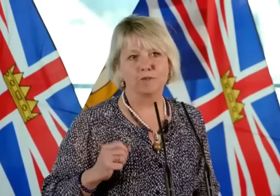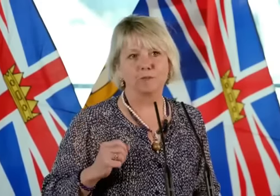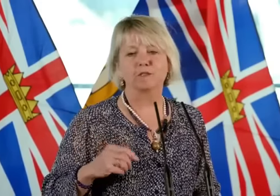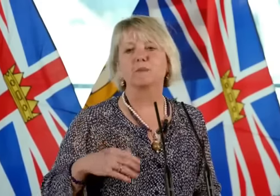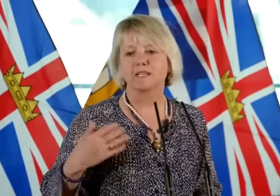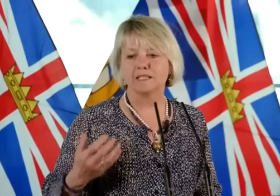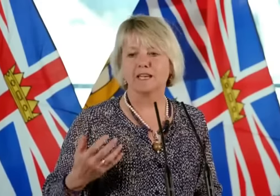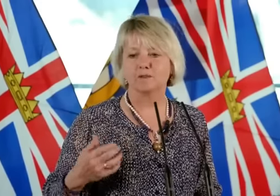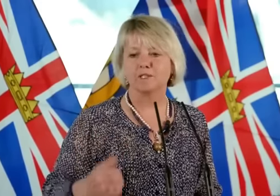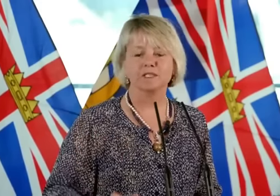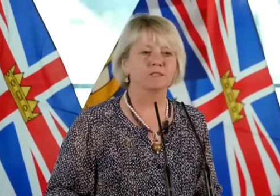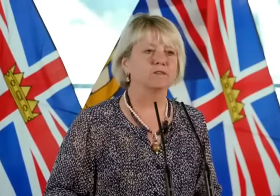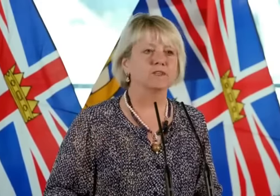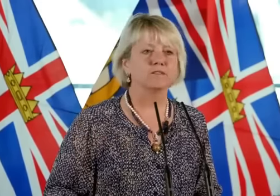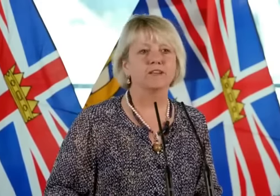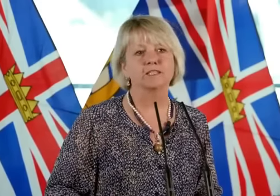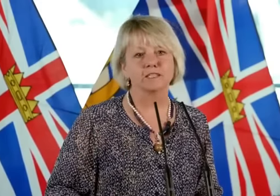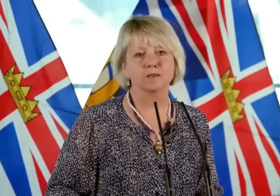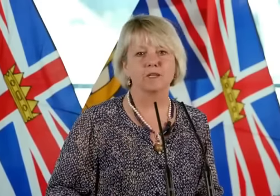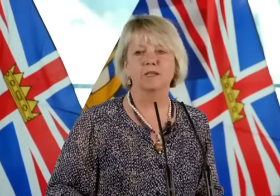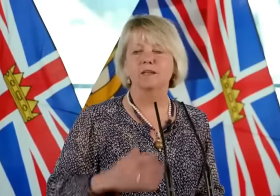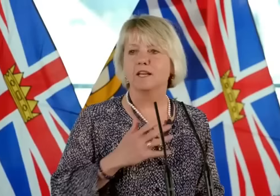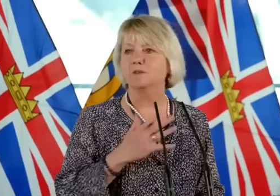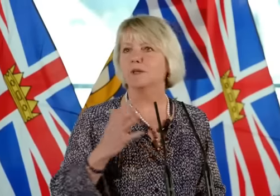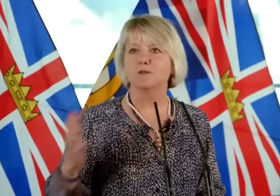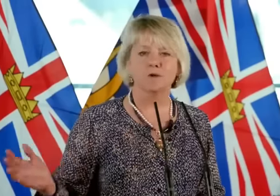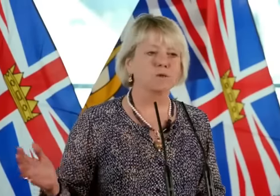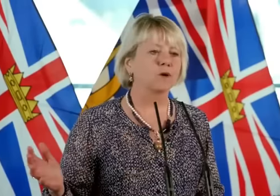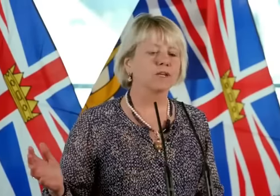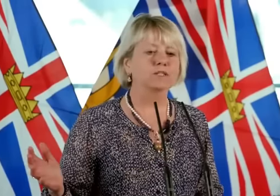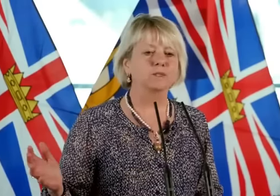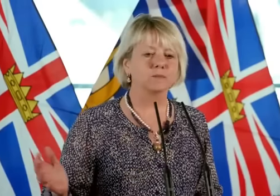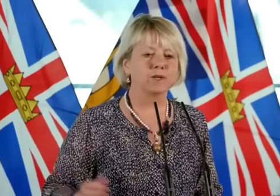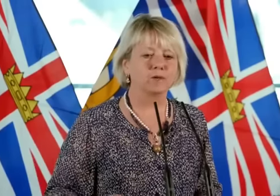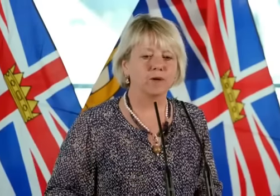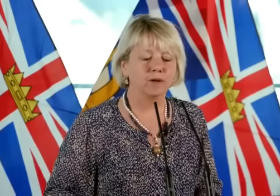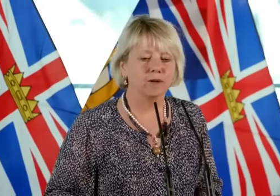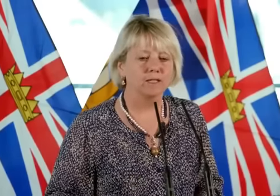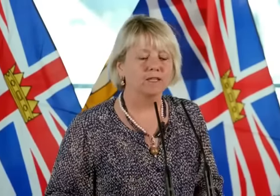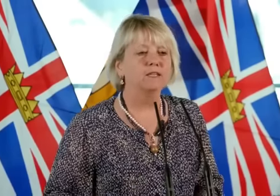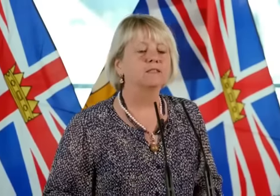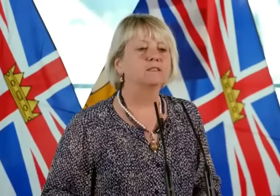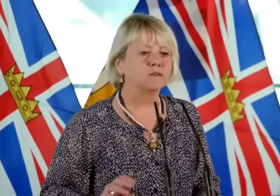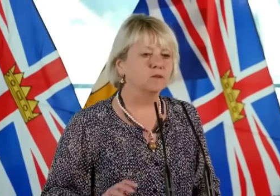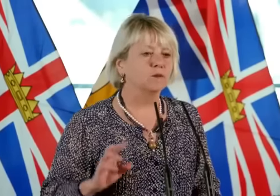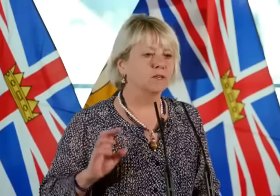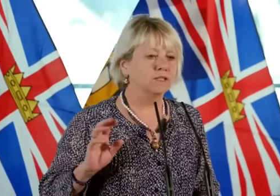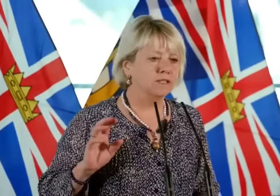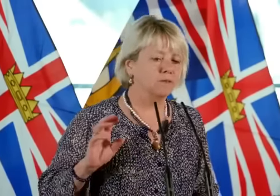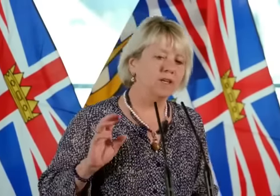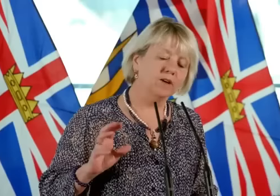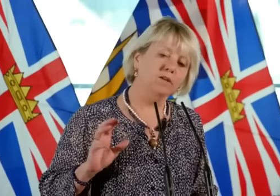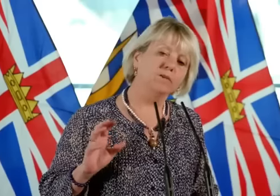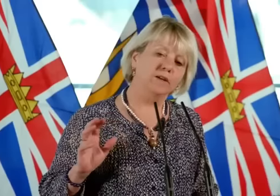huge proportion of people, it's because they had a recent COVID infection as well. As we know, Omicron has been spreading quite a lot.